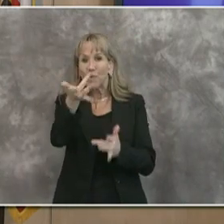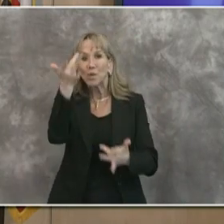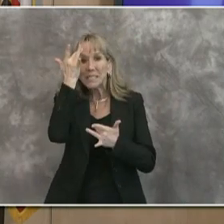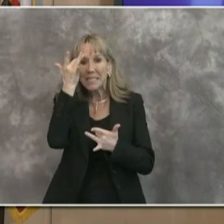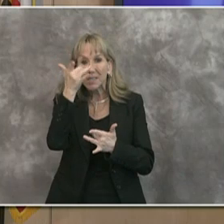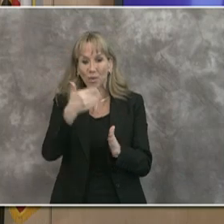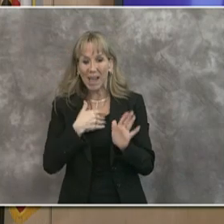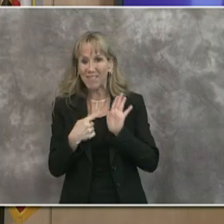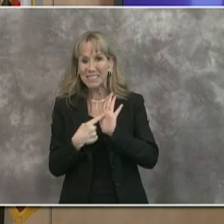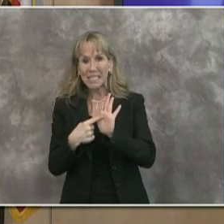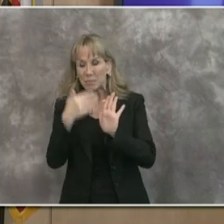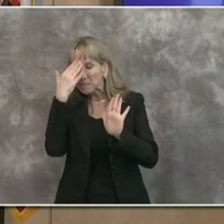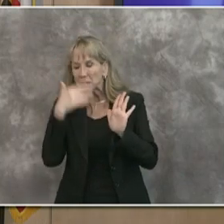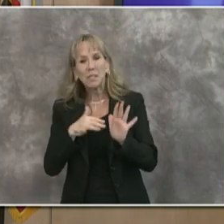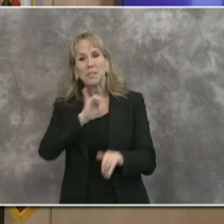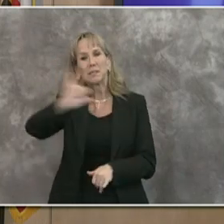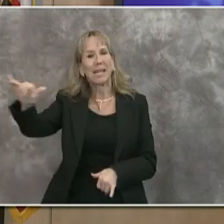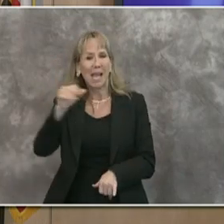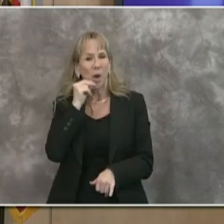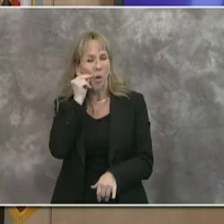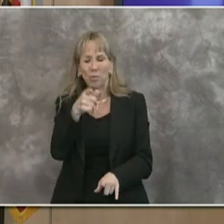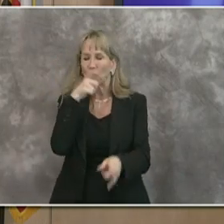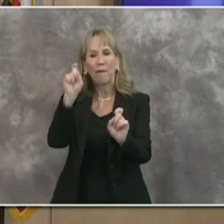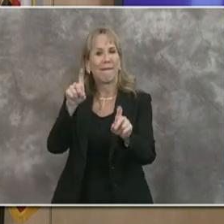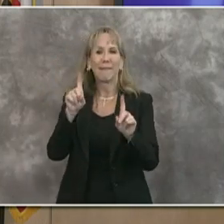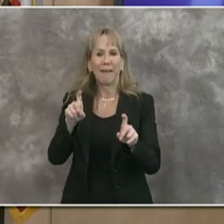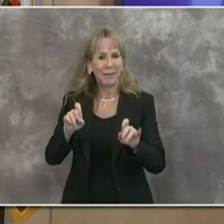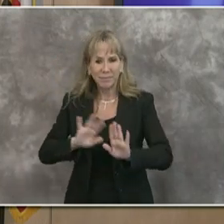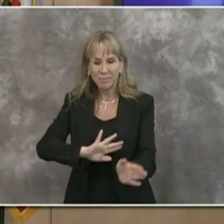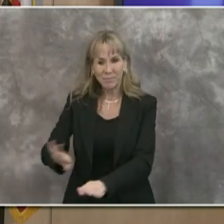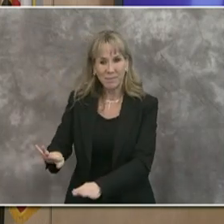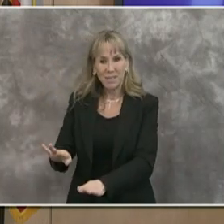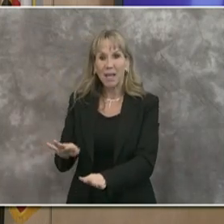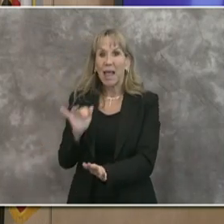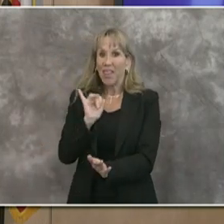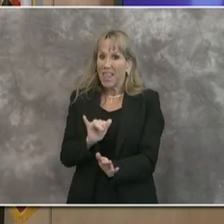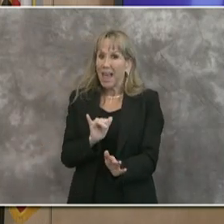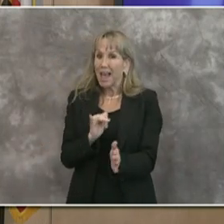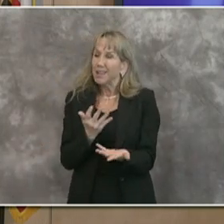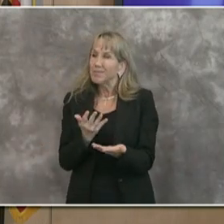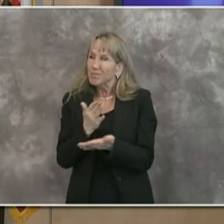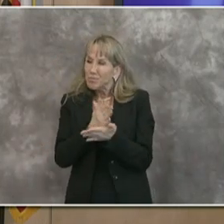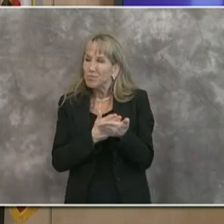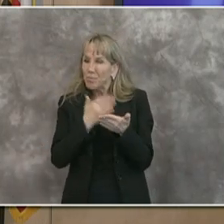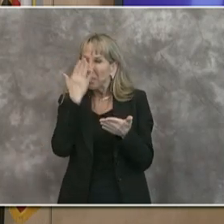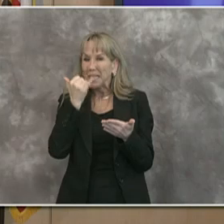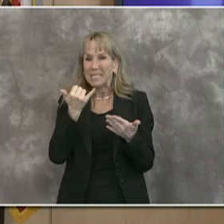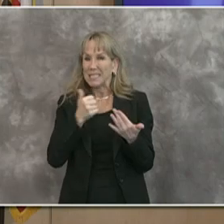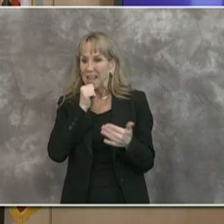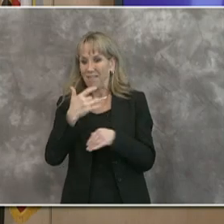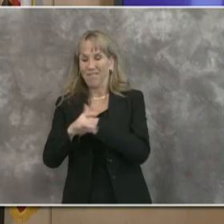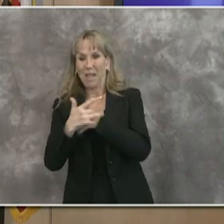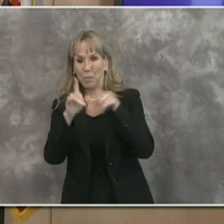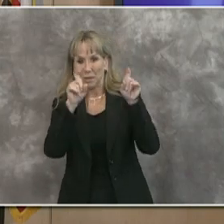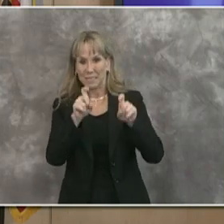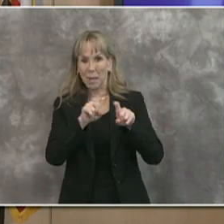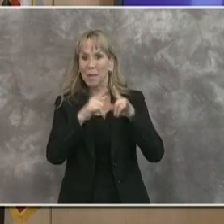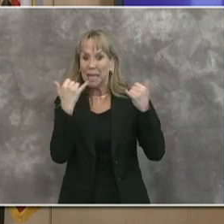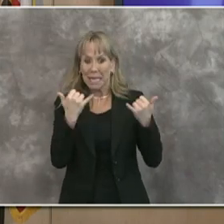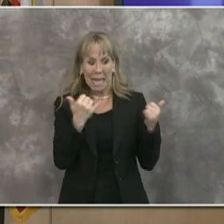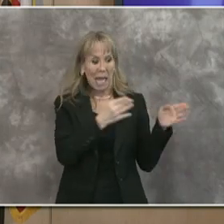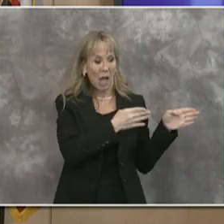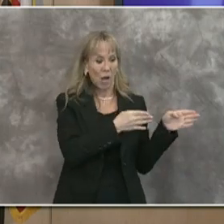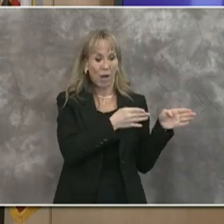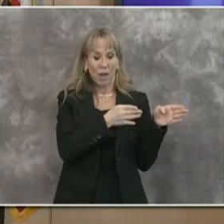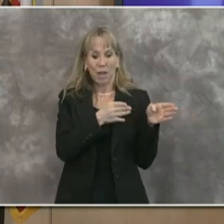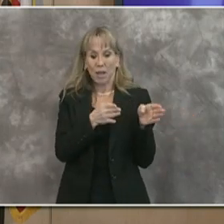home. You don't need a test. That was in large part because it wasn't available. Now we're transitioning into a phase where we have